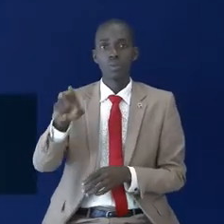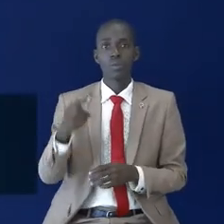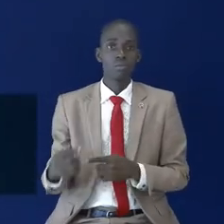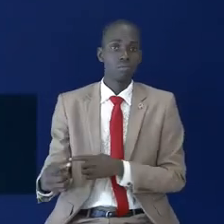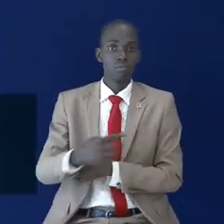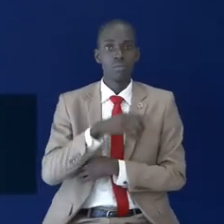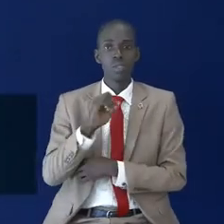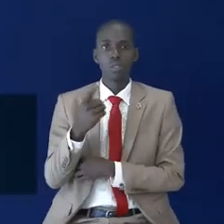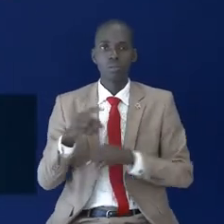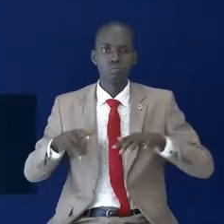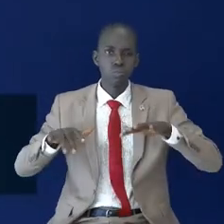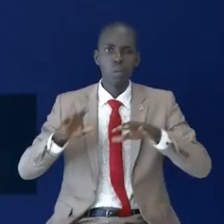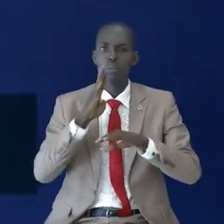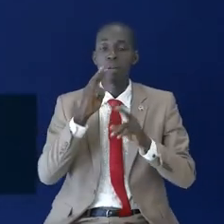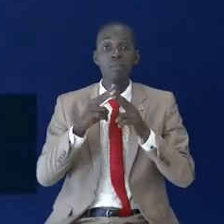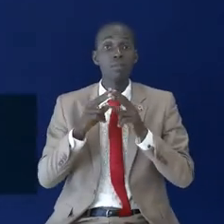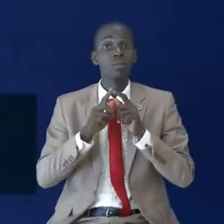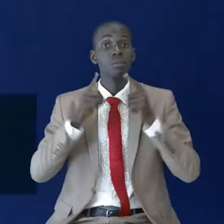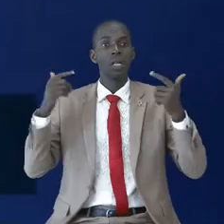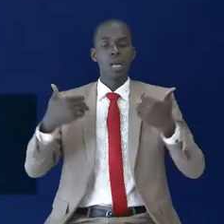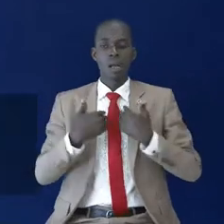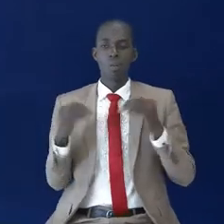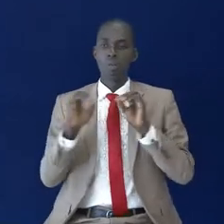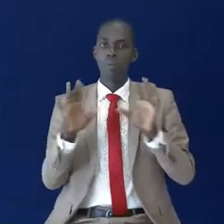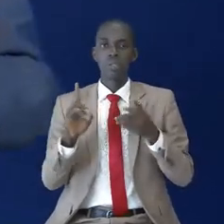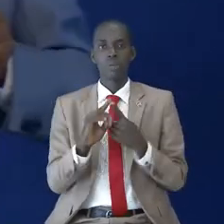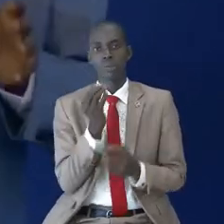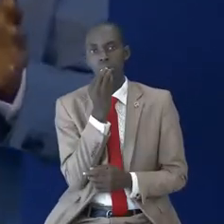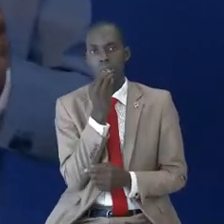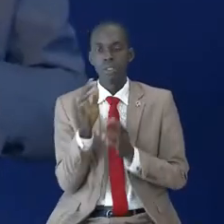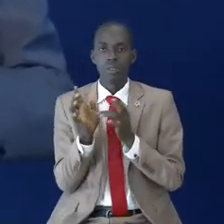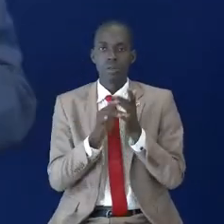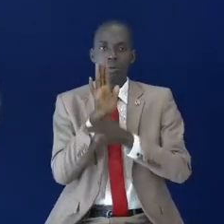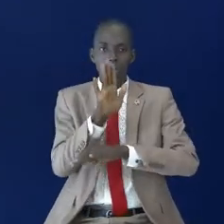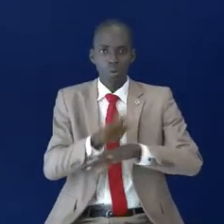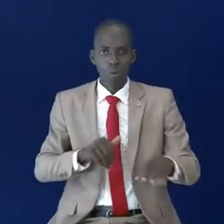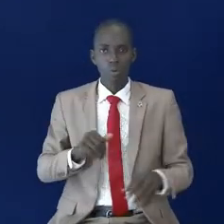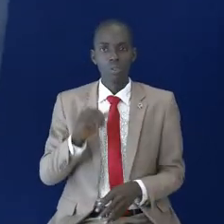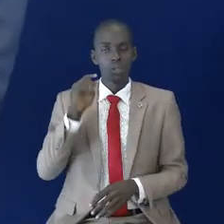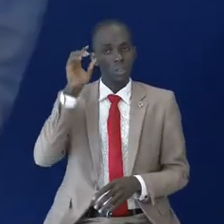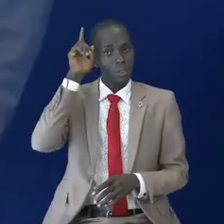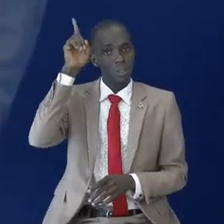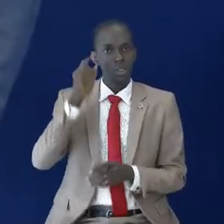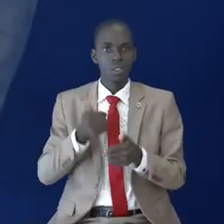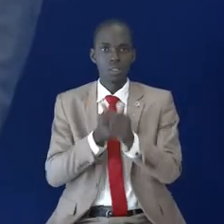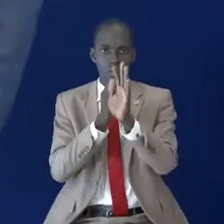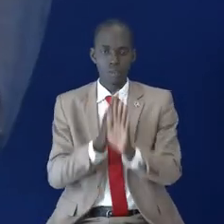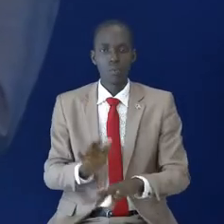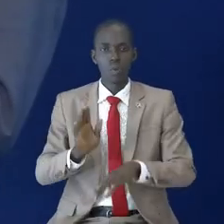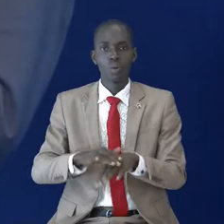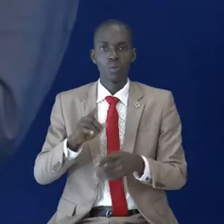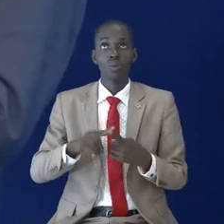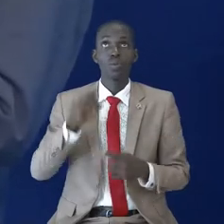very great and having nothing to eat, Jesus called his disciples unto him